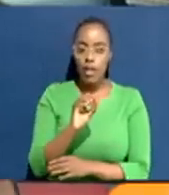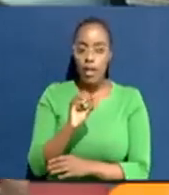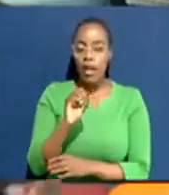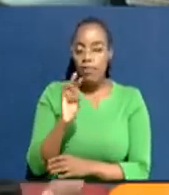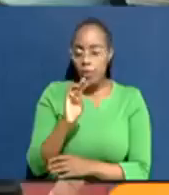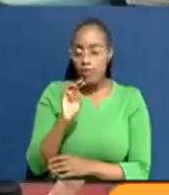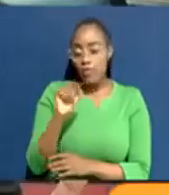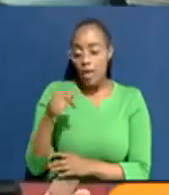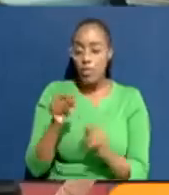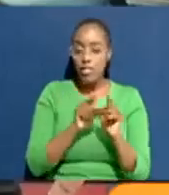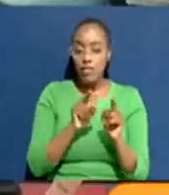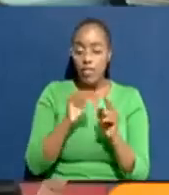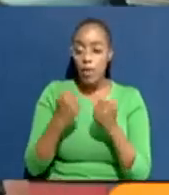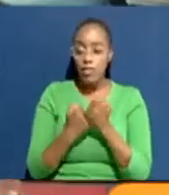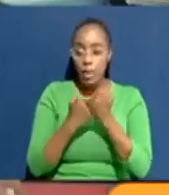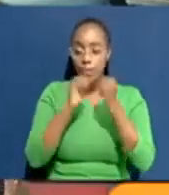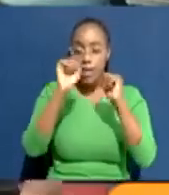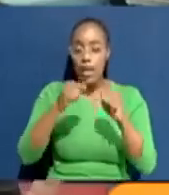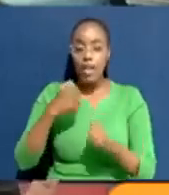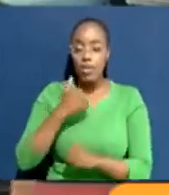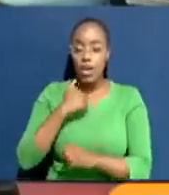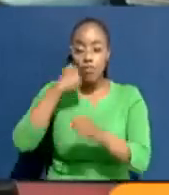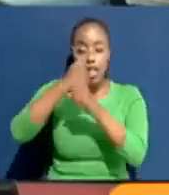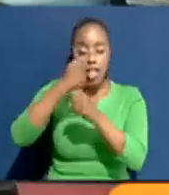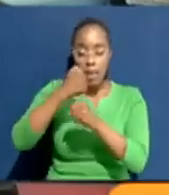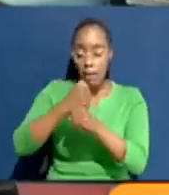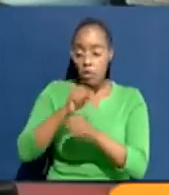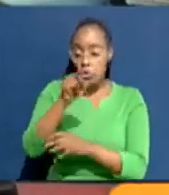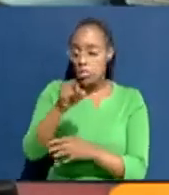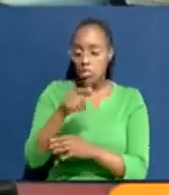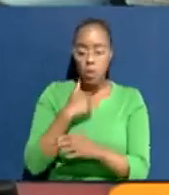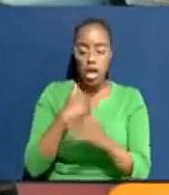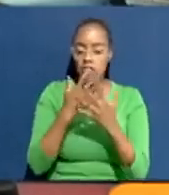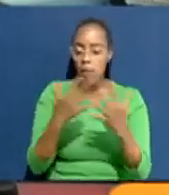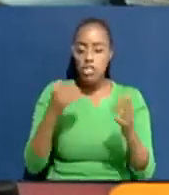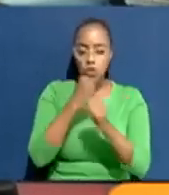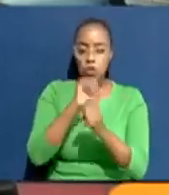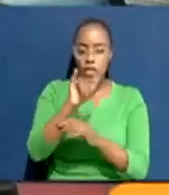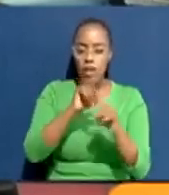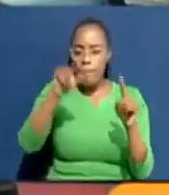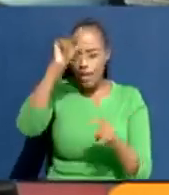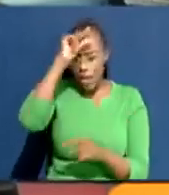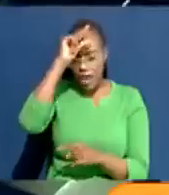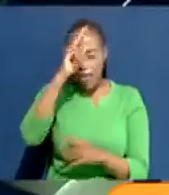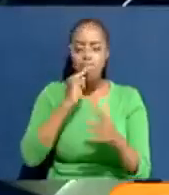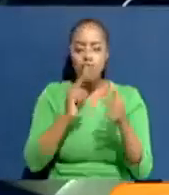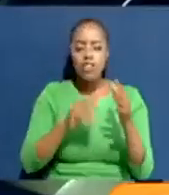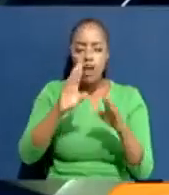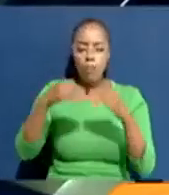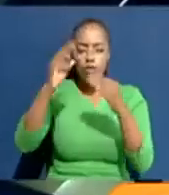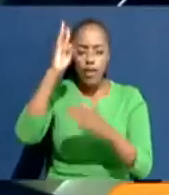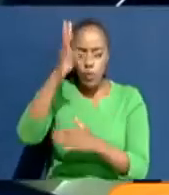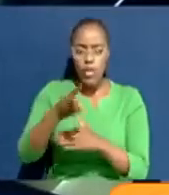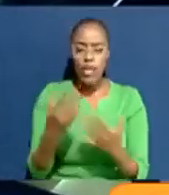possible. First, the industry can't even support it. We don't have the labor to do that. We don't have the materials to do that. But the government says they will now provide,